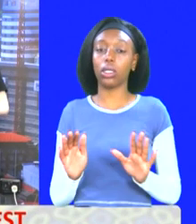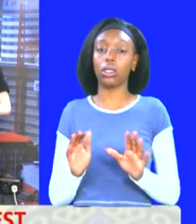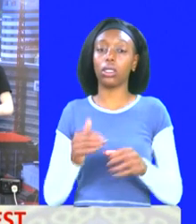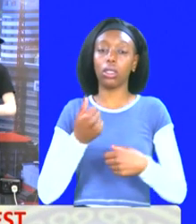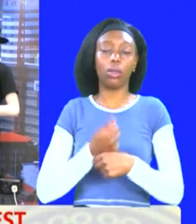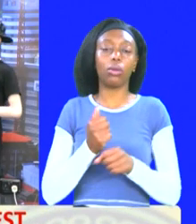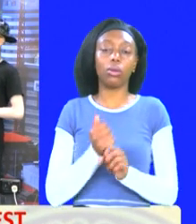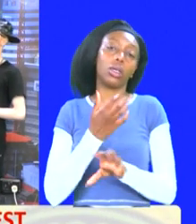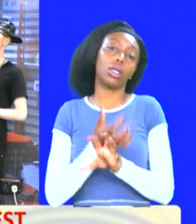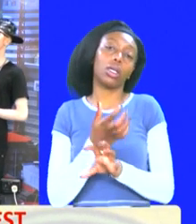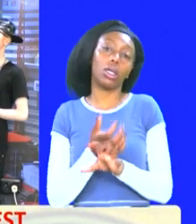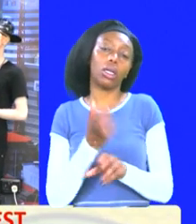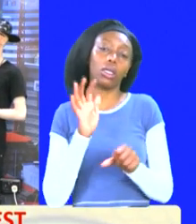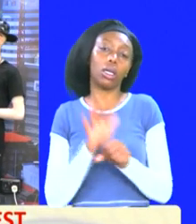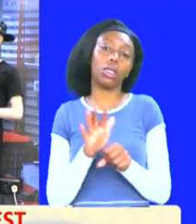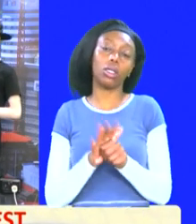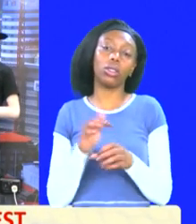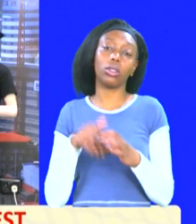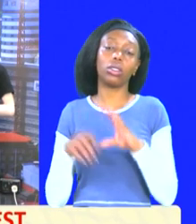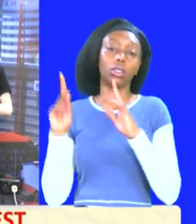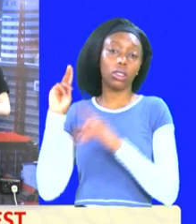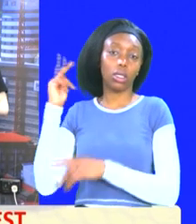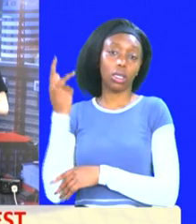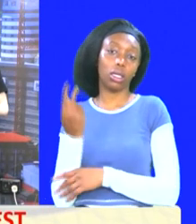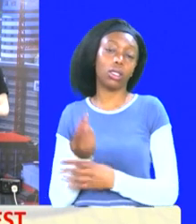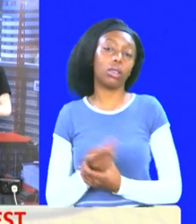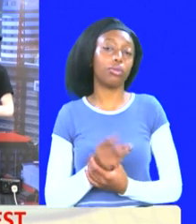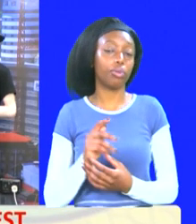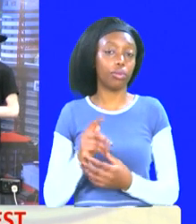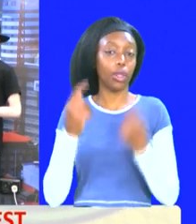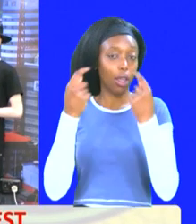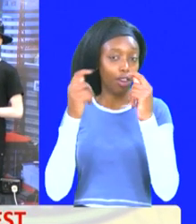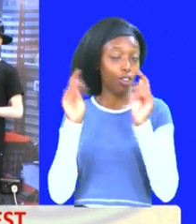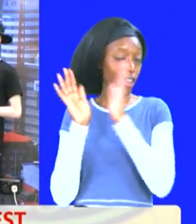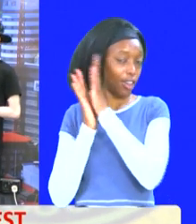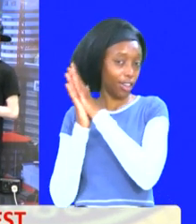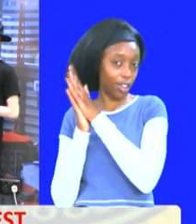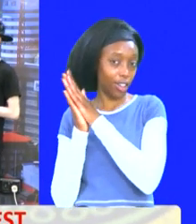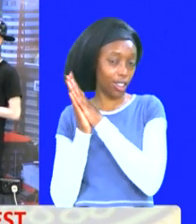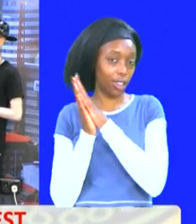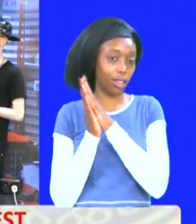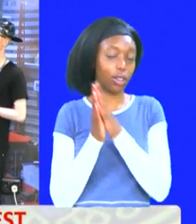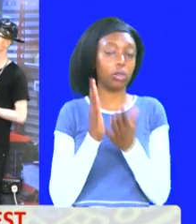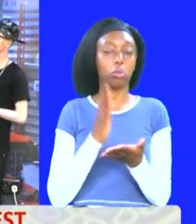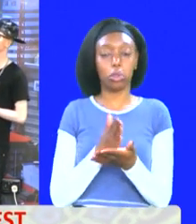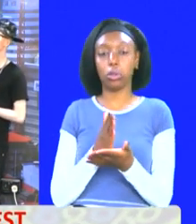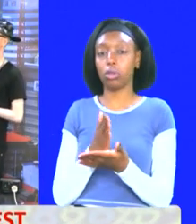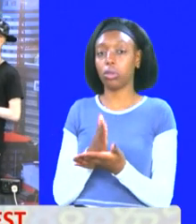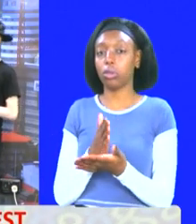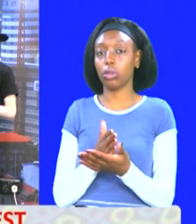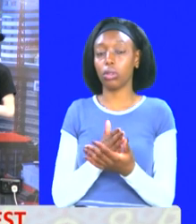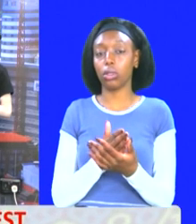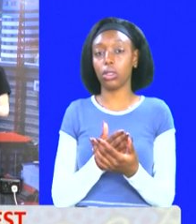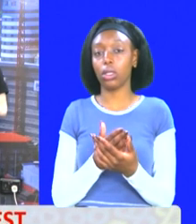waache kunini sana kwa kapuka. They should also try reggae. Reggae ina peak kwa sawa. Kabisa, kabisa. Alafu pia tunapata, tukiangalia